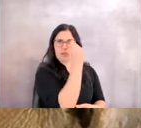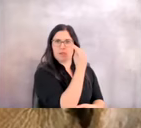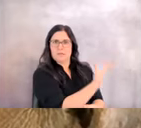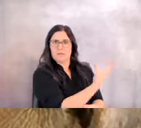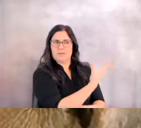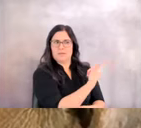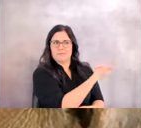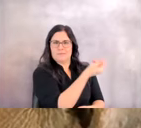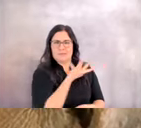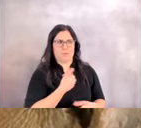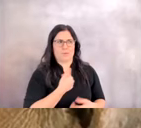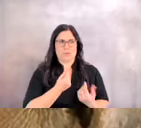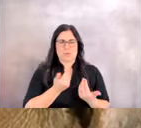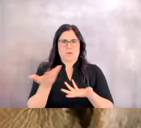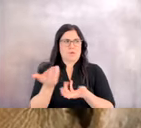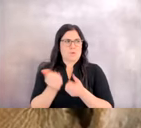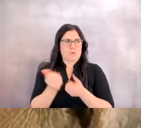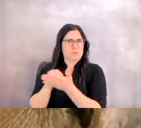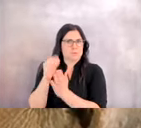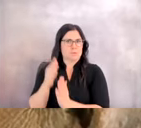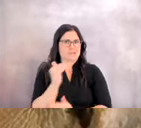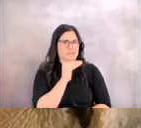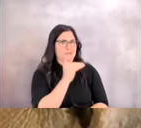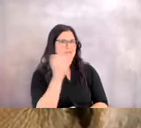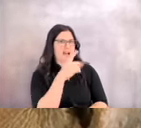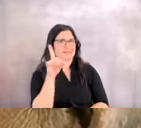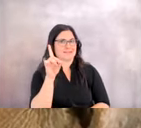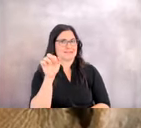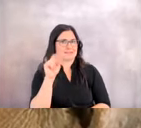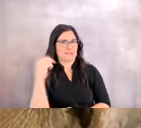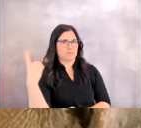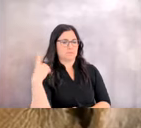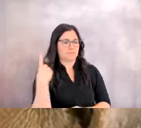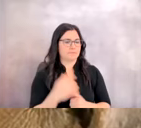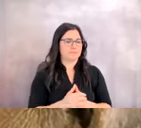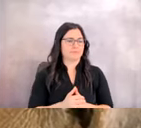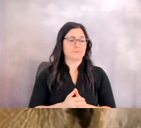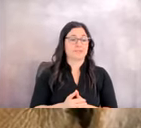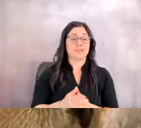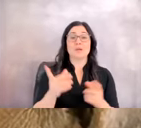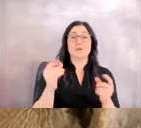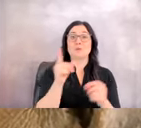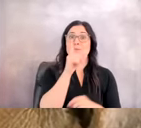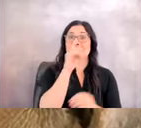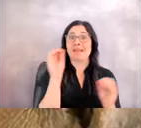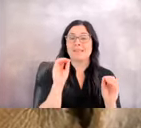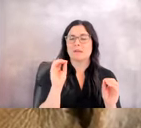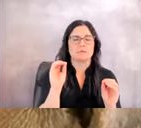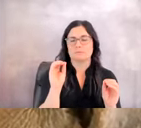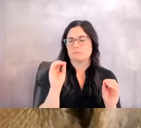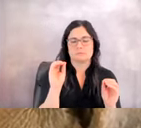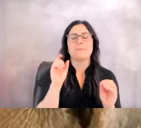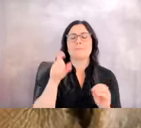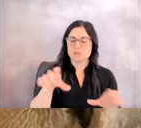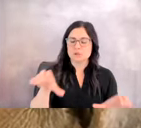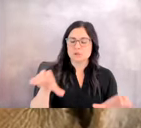should do next, but not doing anything about it shouldn't be the answer. Okay.